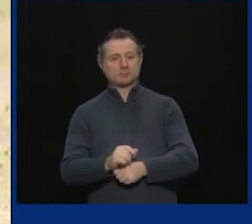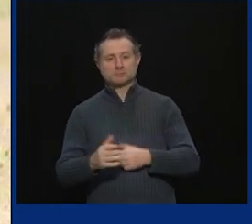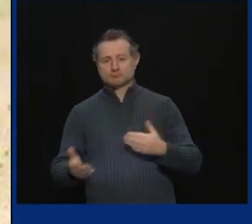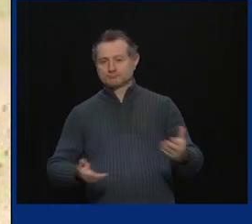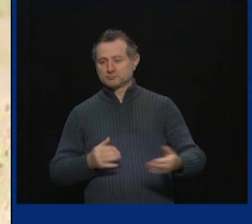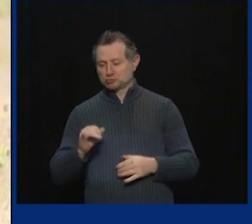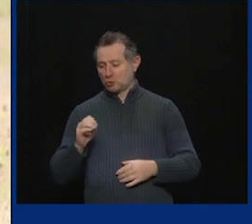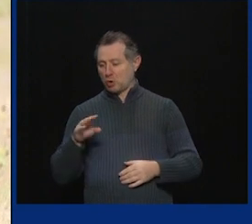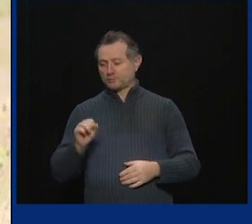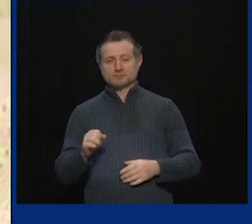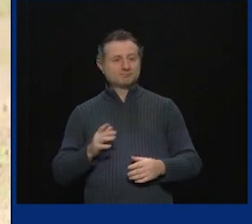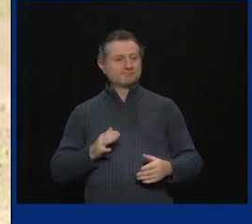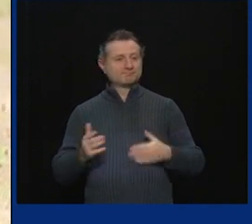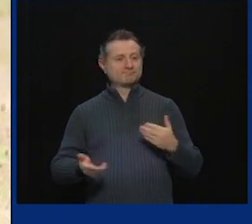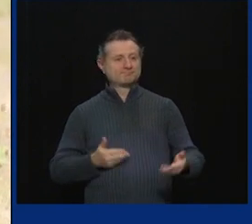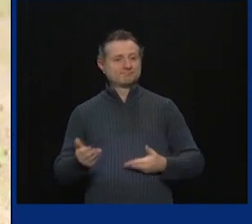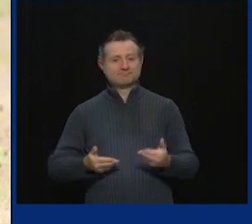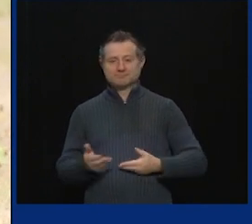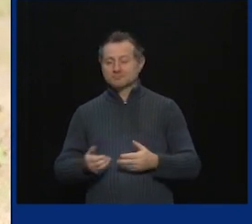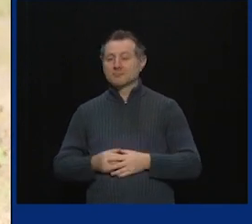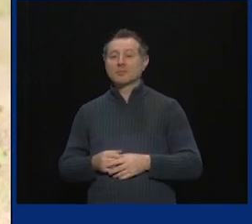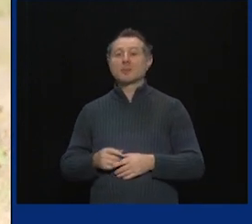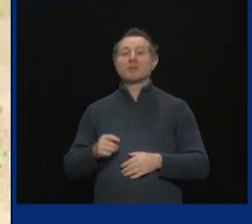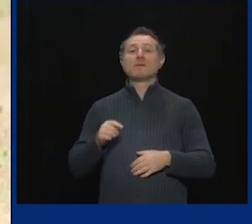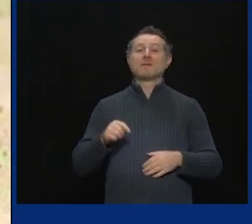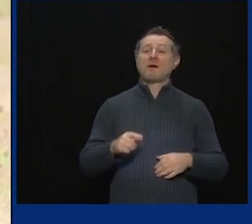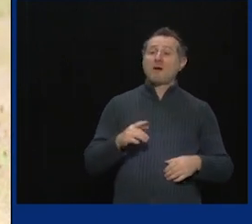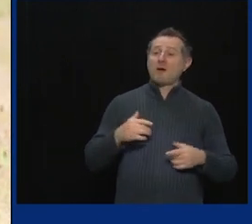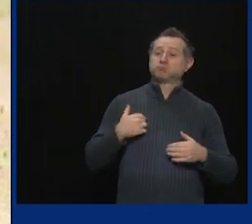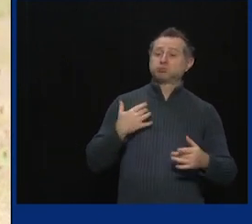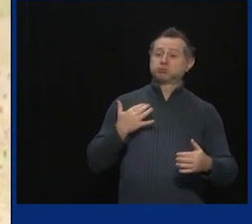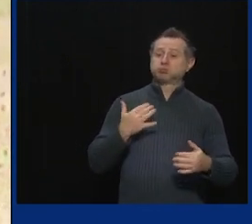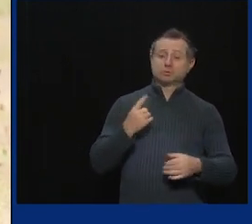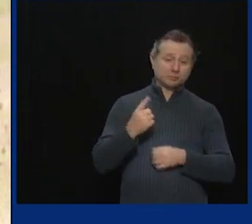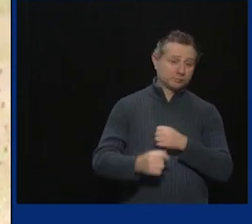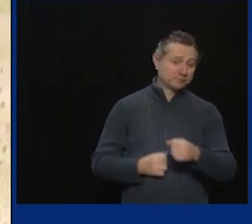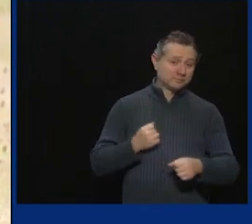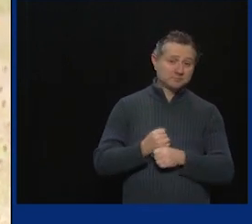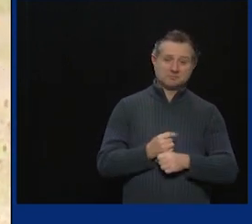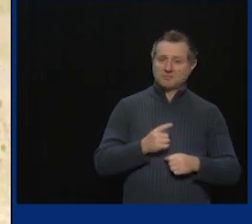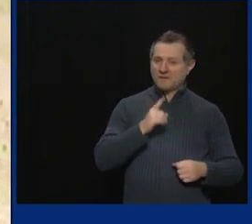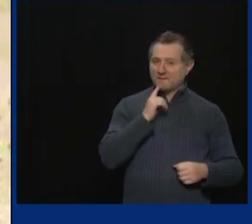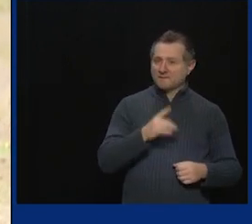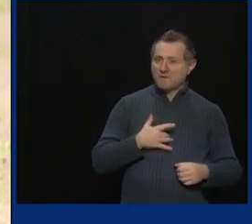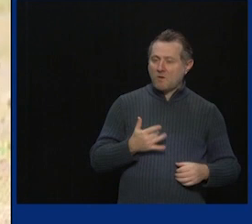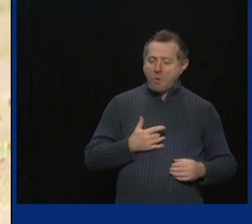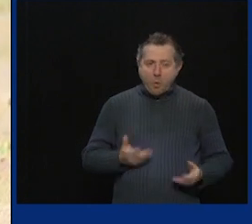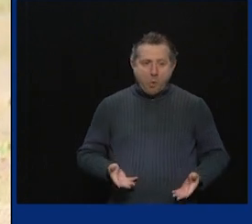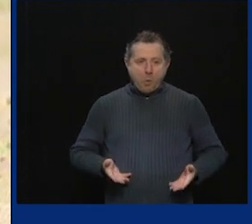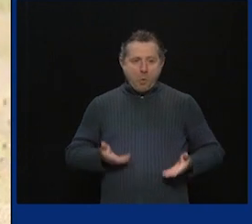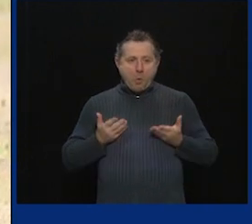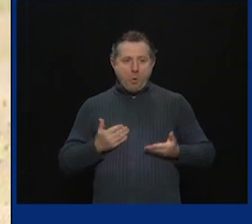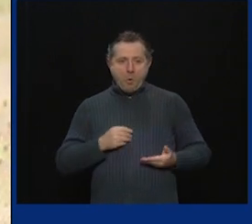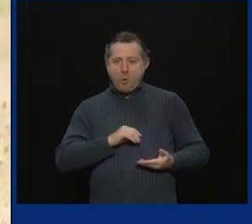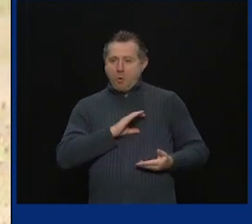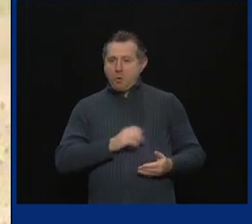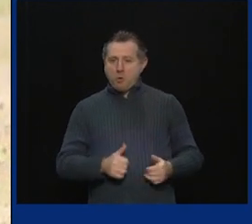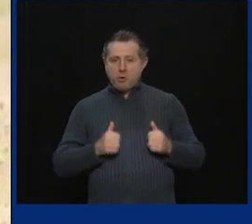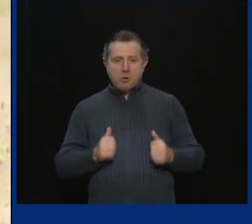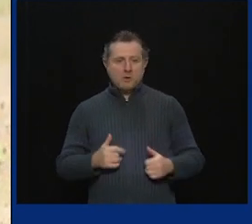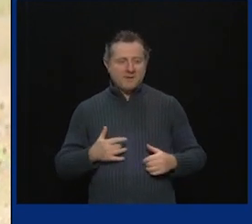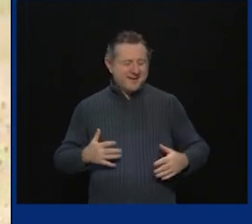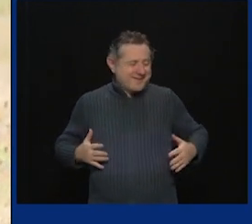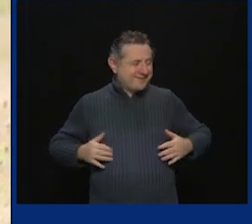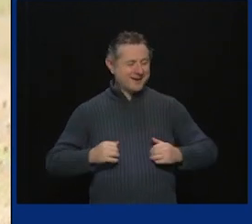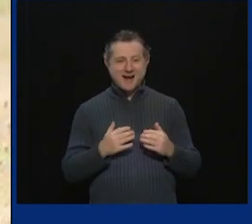the past few years has been encouraging, and I'm happy that this day has come because I've seen how hard it can be to create this kind